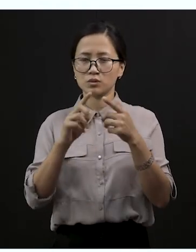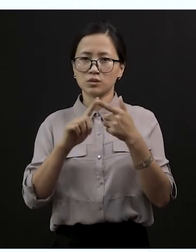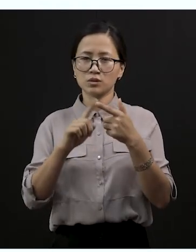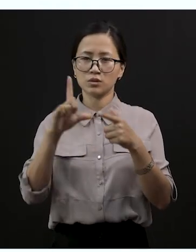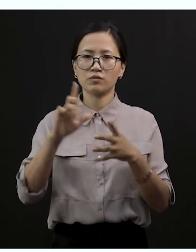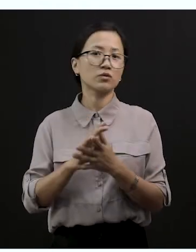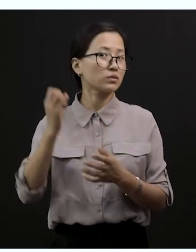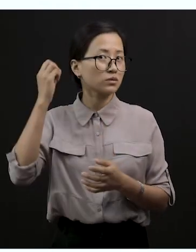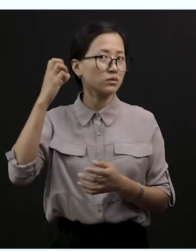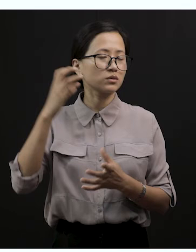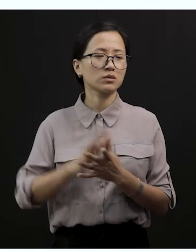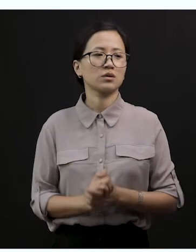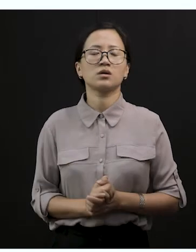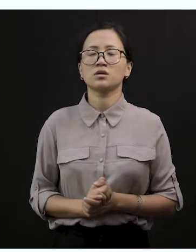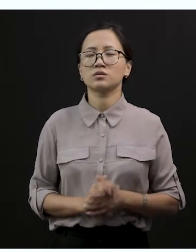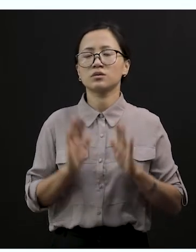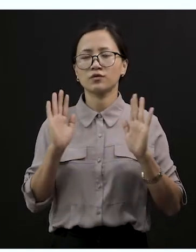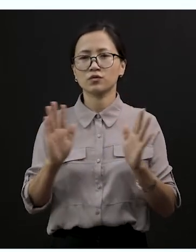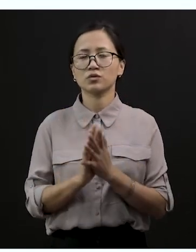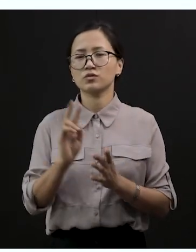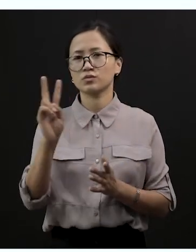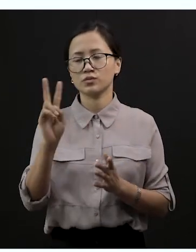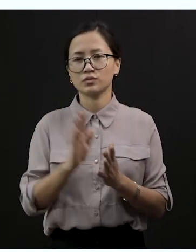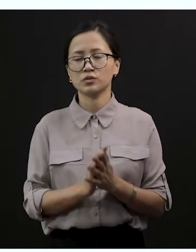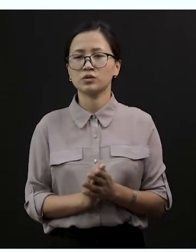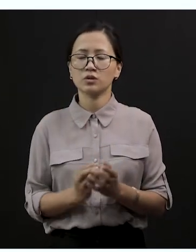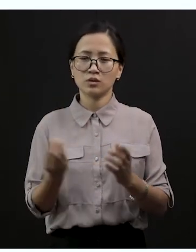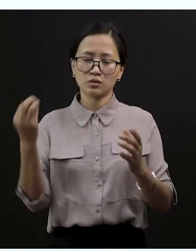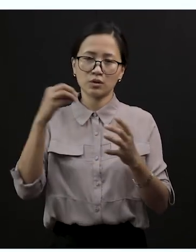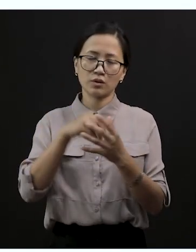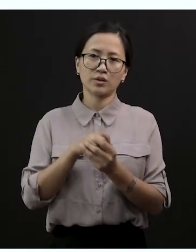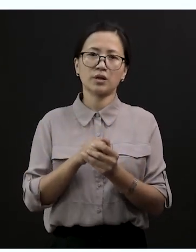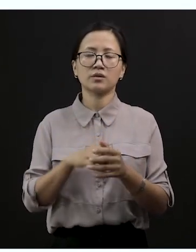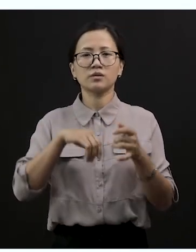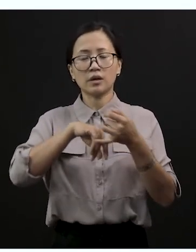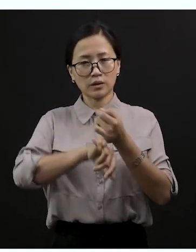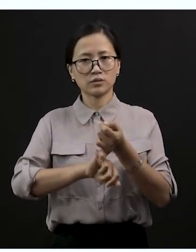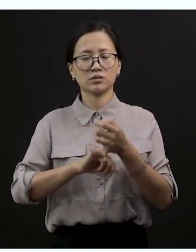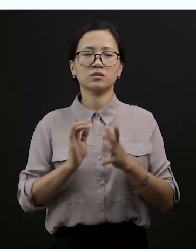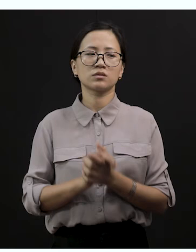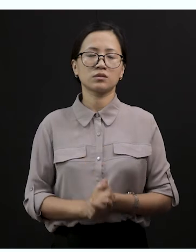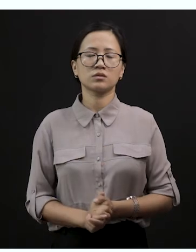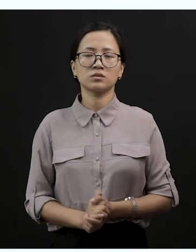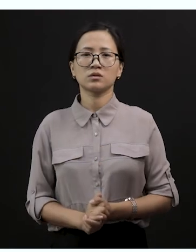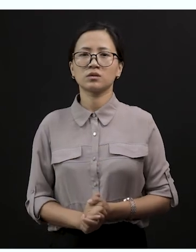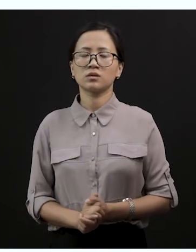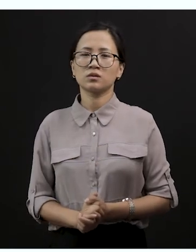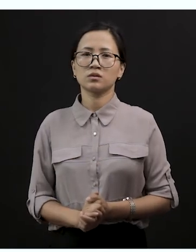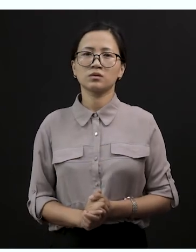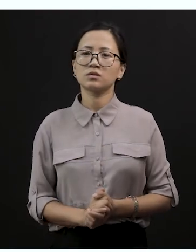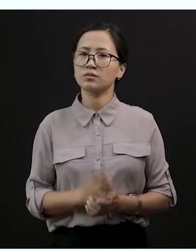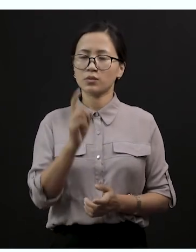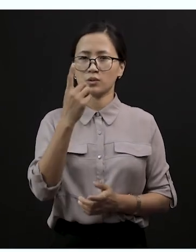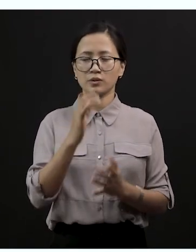So there are two vowel sounds, so I'll just add S, right? Bamboos. So if I say bamboo, there